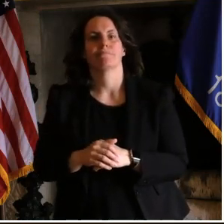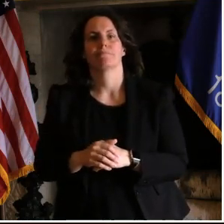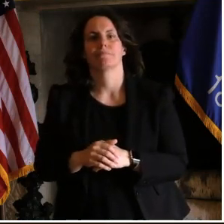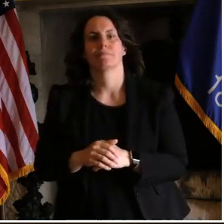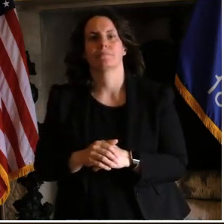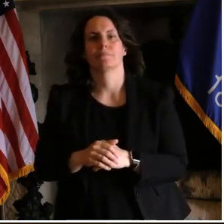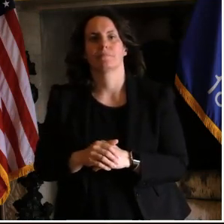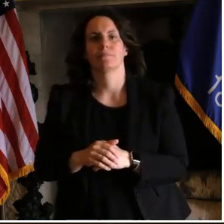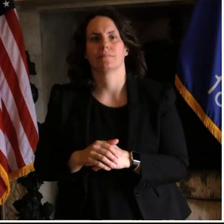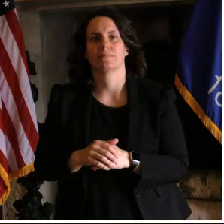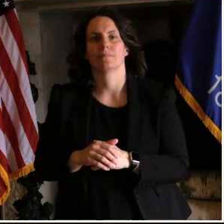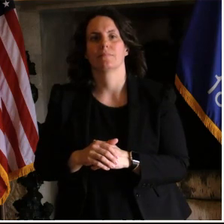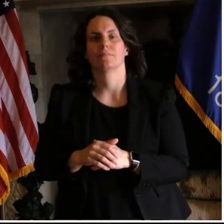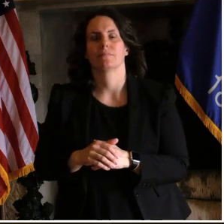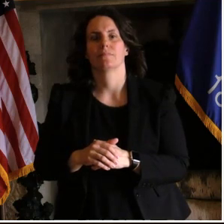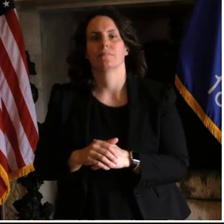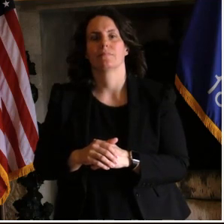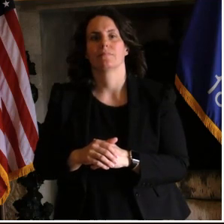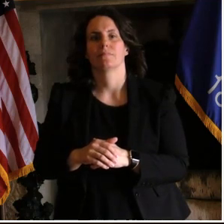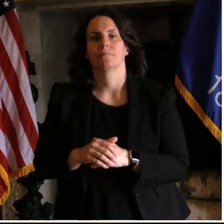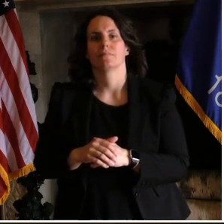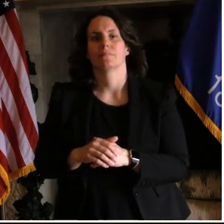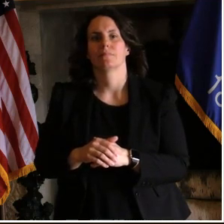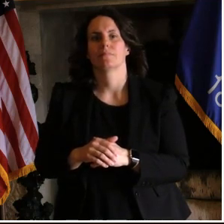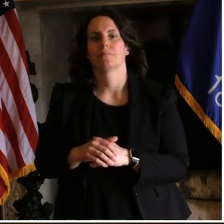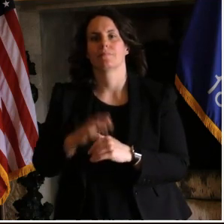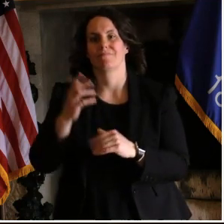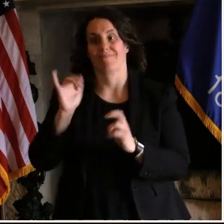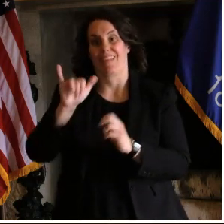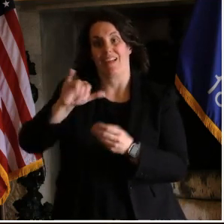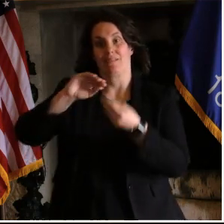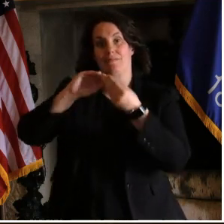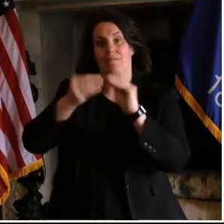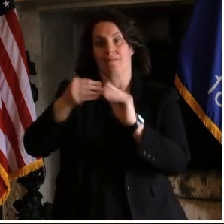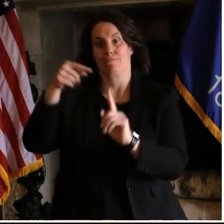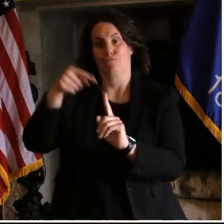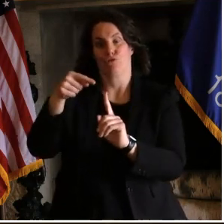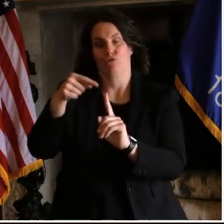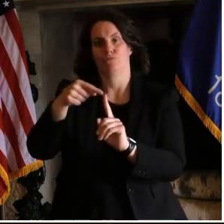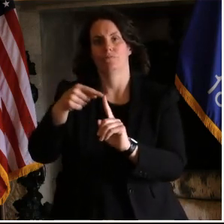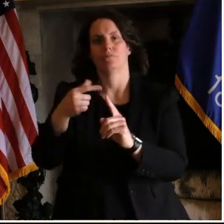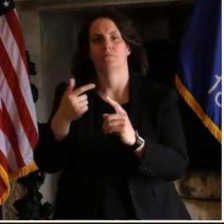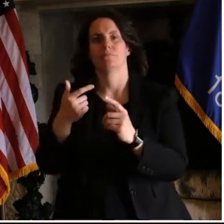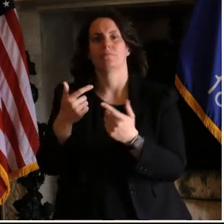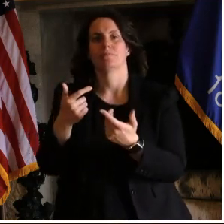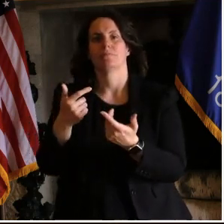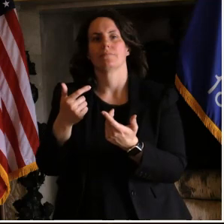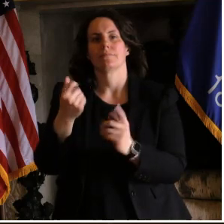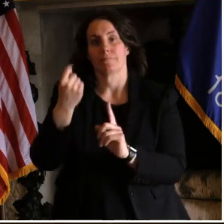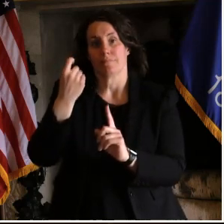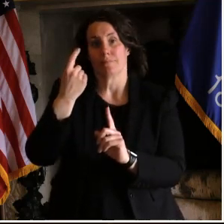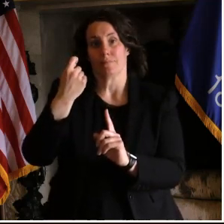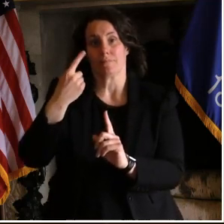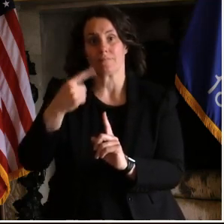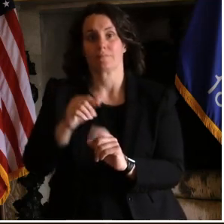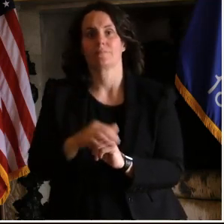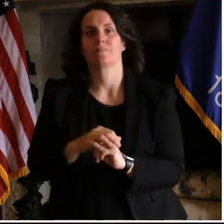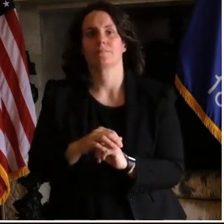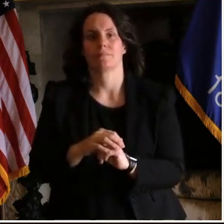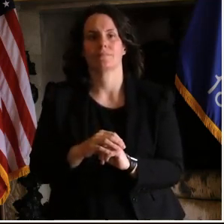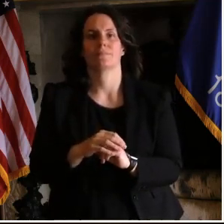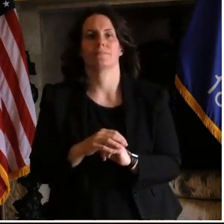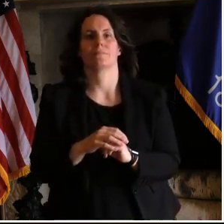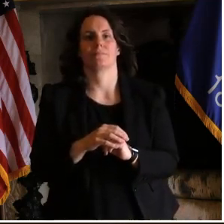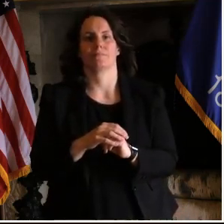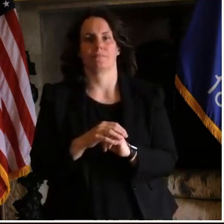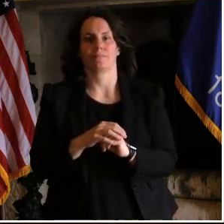is a large number of people with known infection will have minimal symptoms and not present to medical care. So we